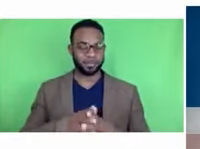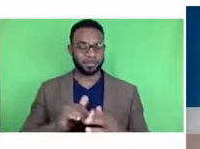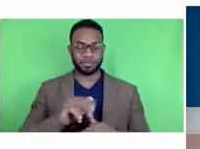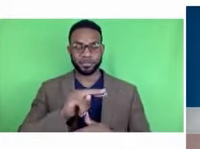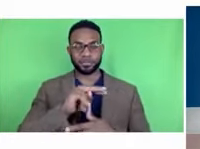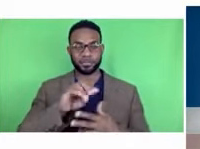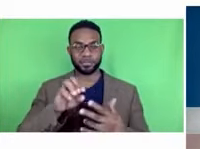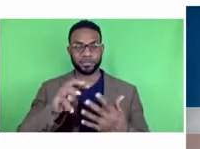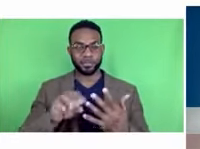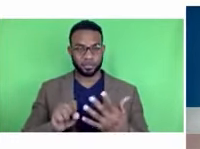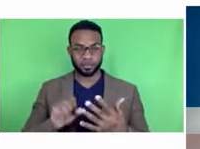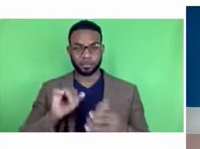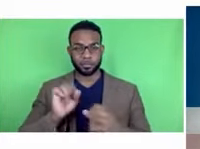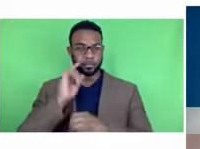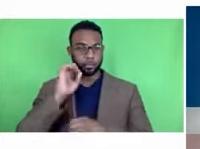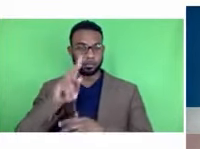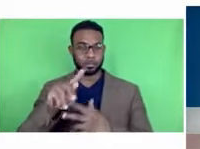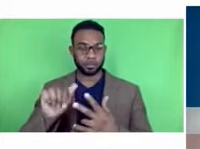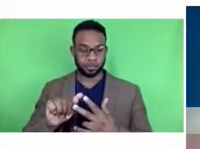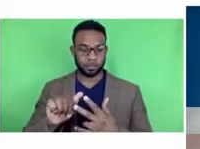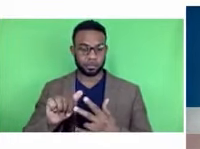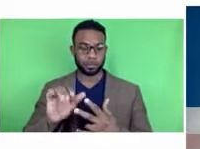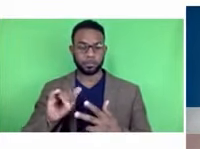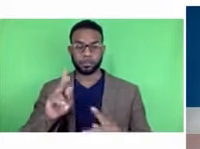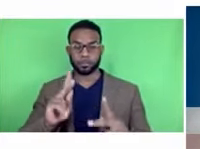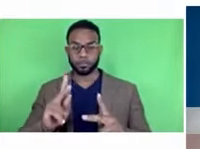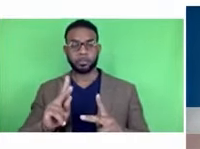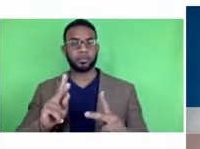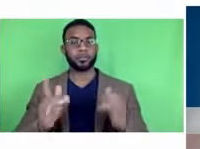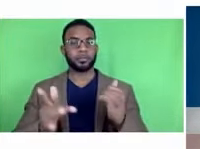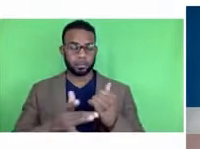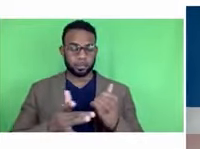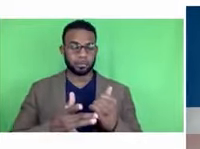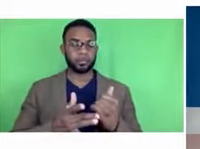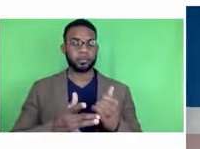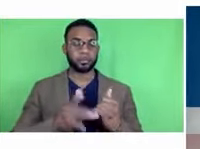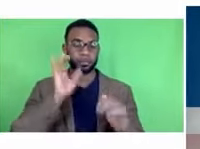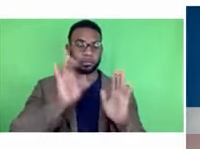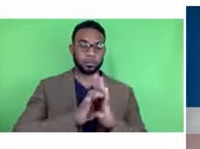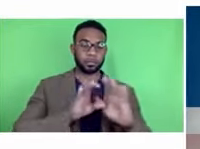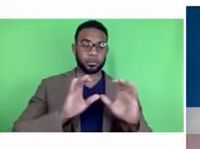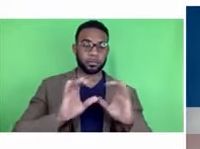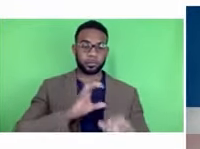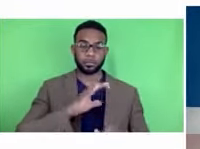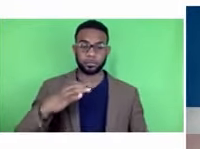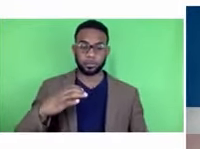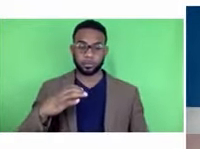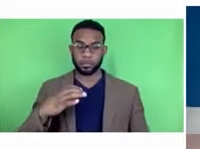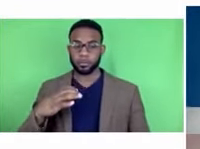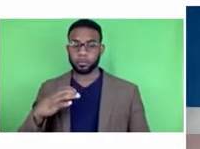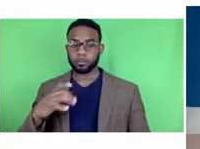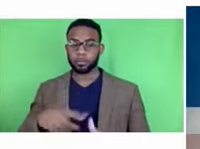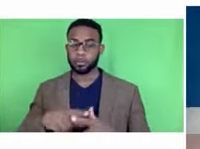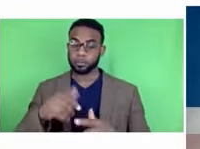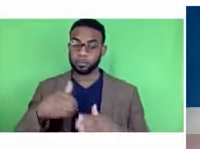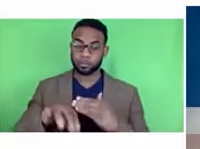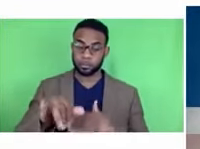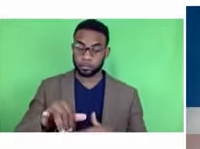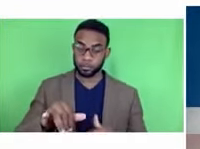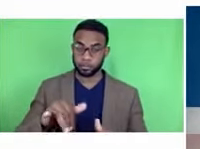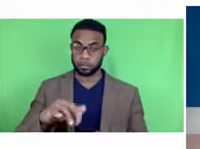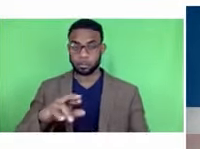for APTEC, which is the Aboriginal Peoples Technical and Education Commission. Underneath that, my role